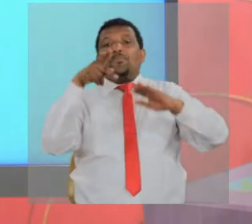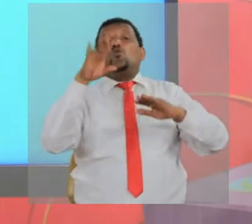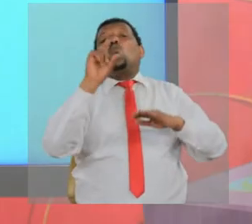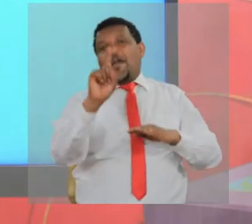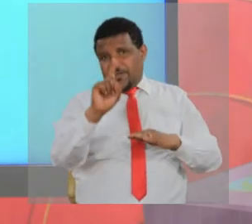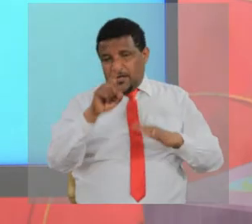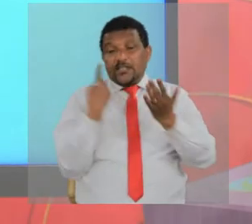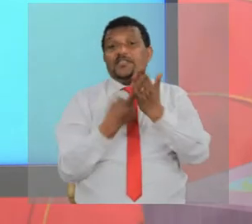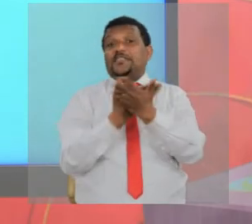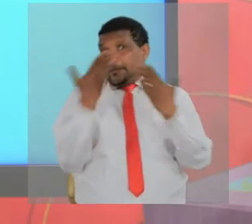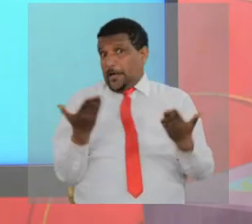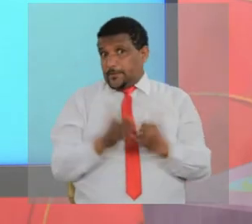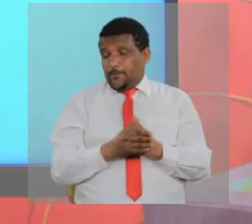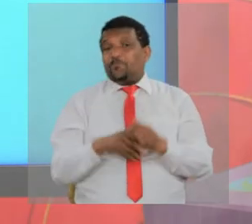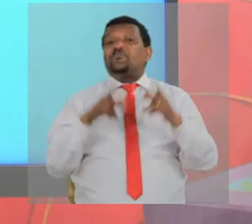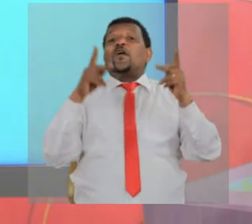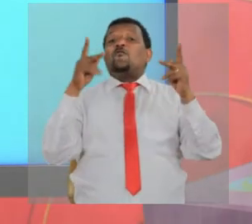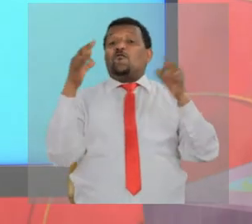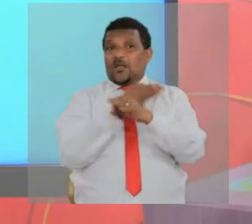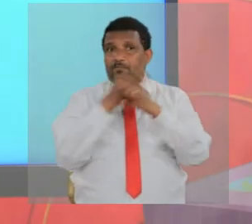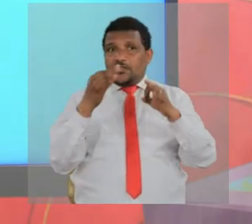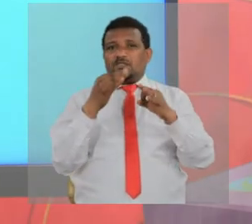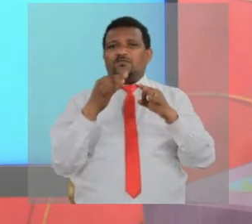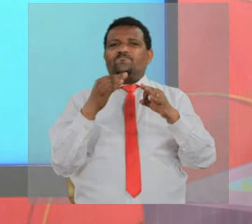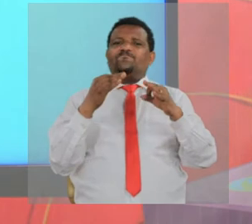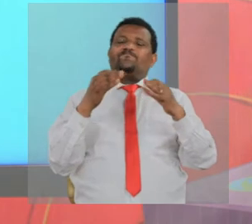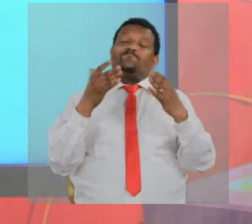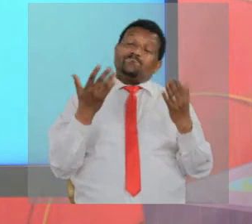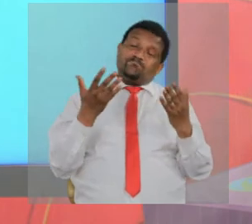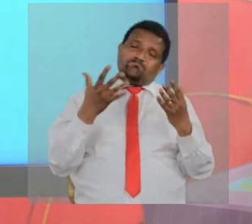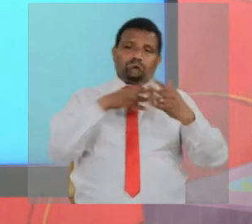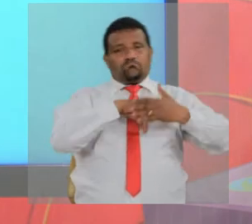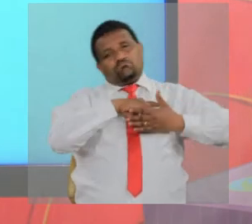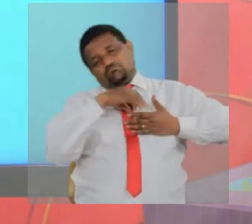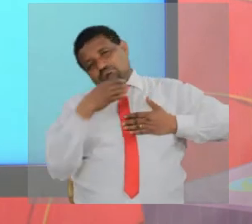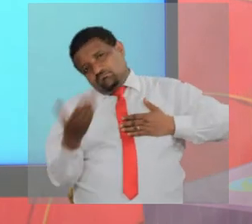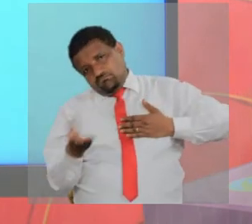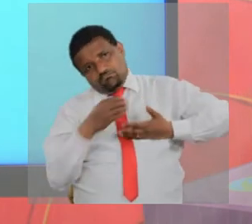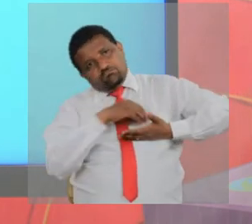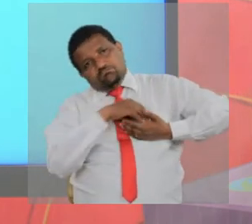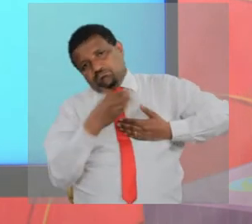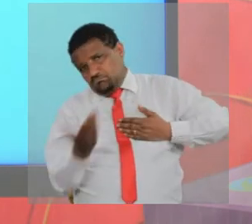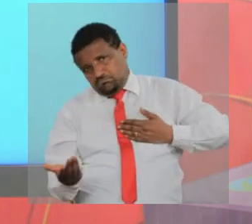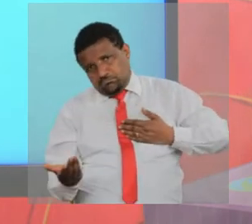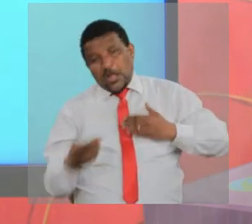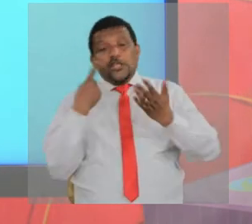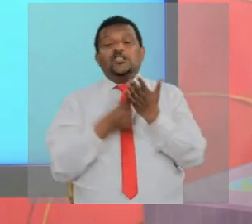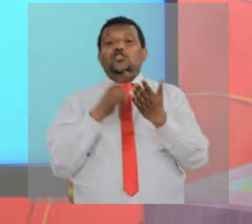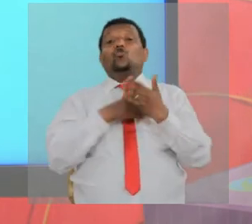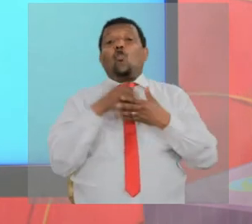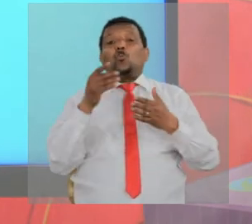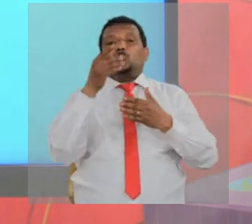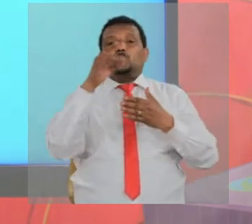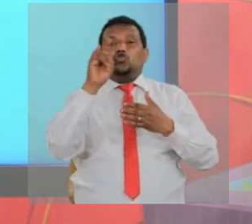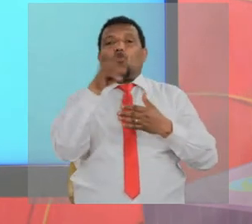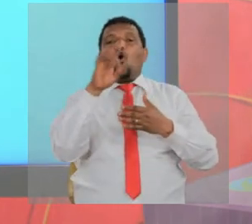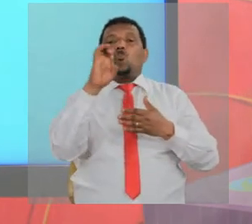P1, in this case, the firm is suffered from loss. This is a loss zone.